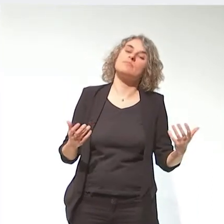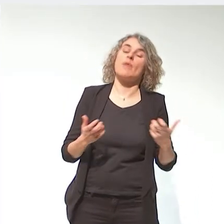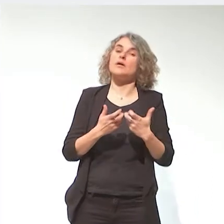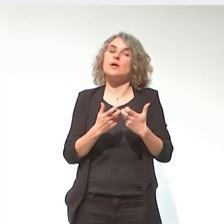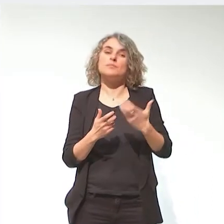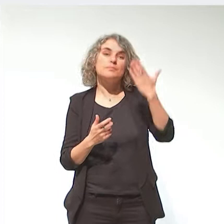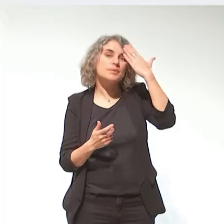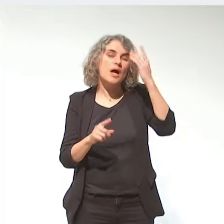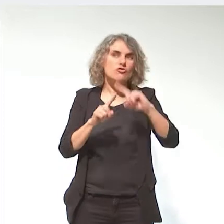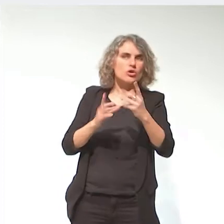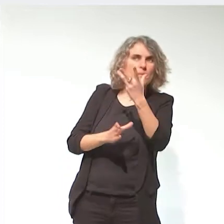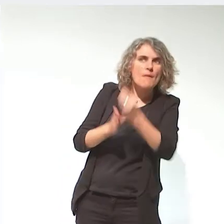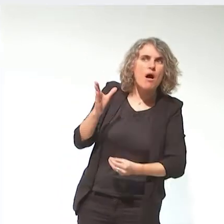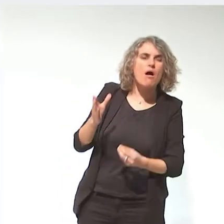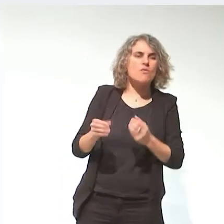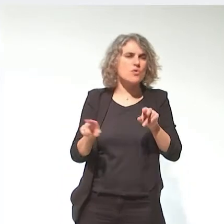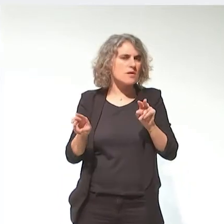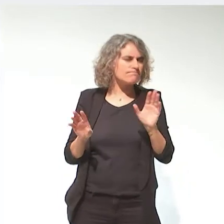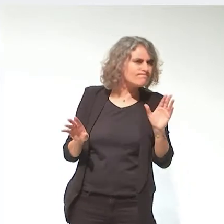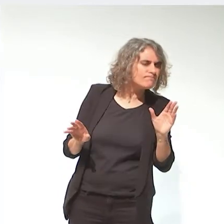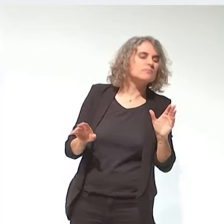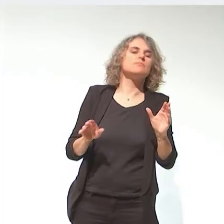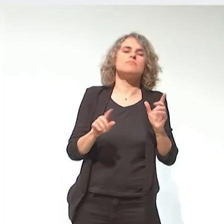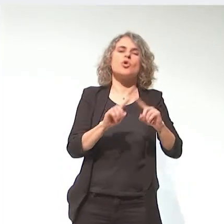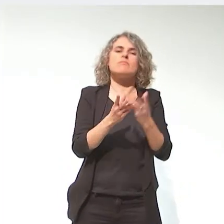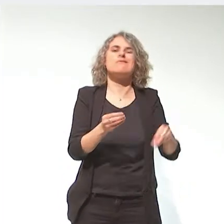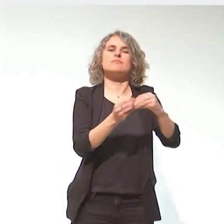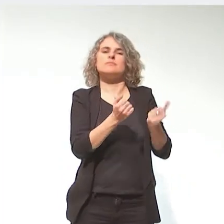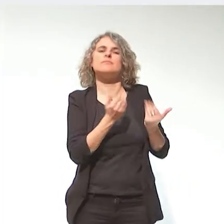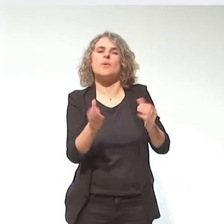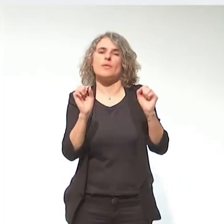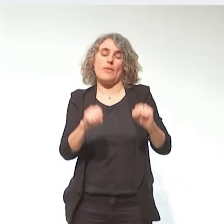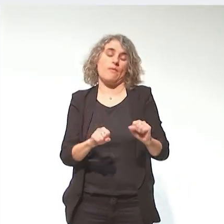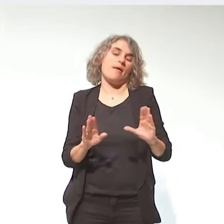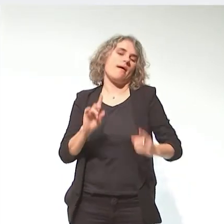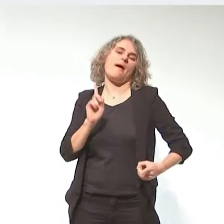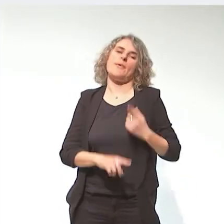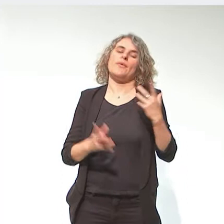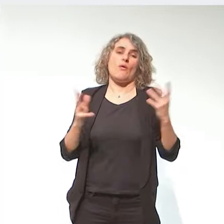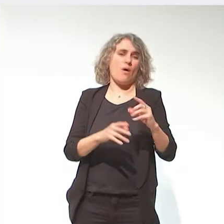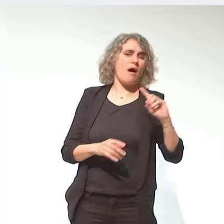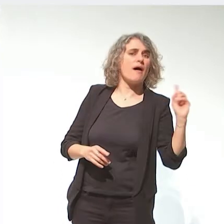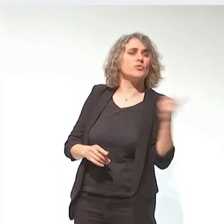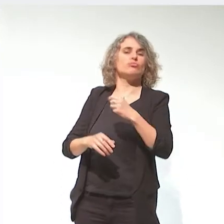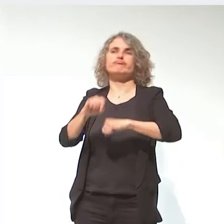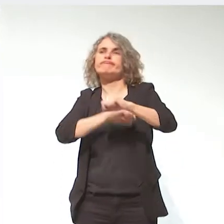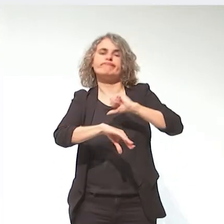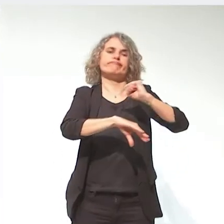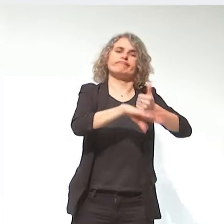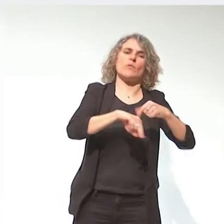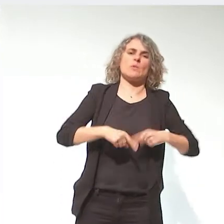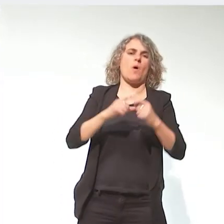close cooperation with member states and all players involved. With the Access City Award,